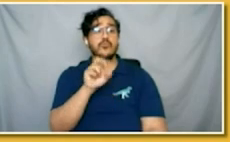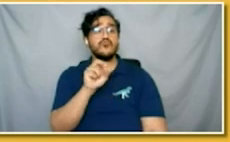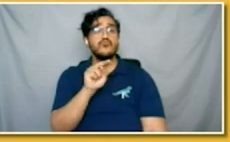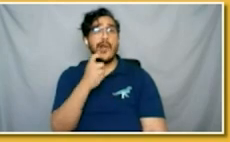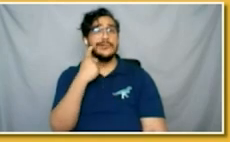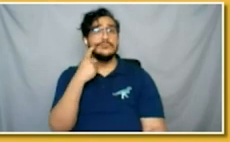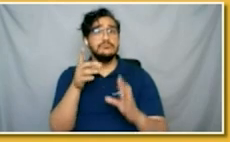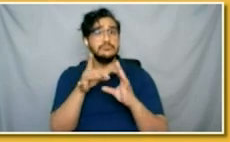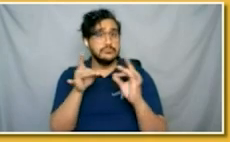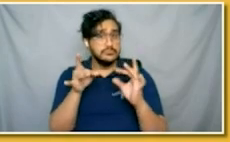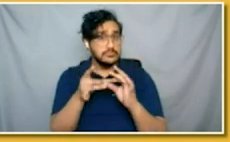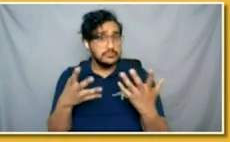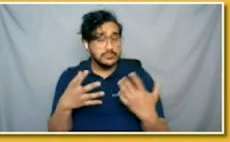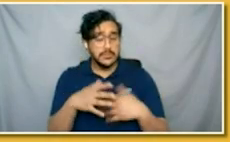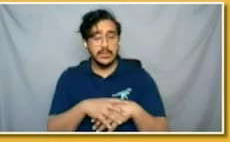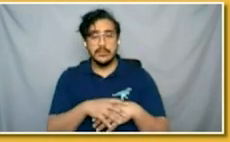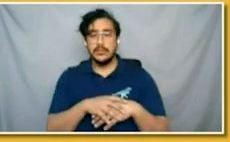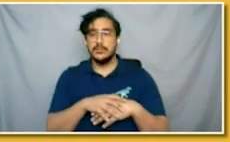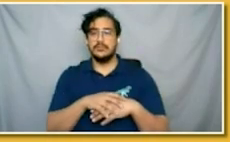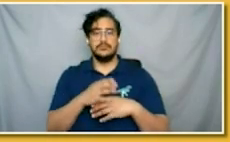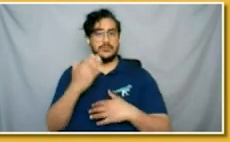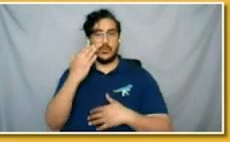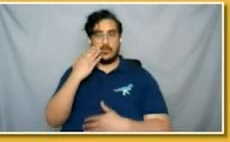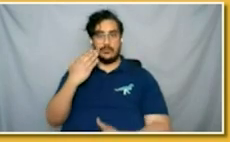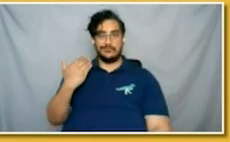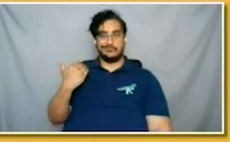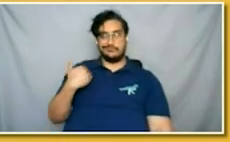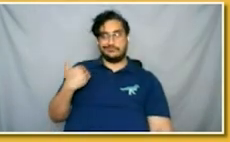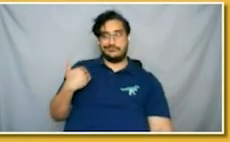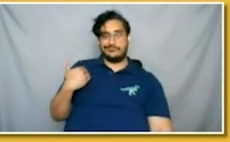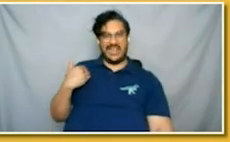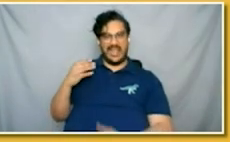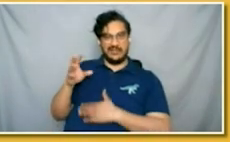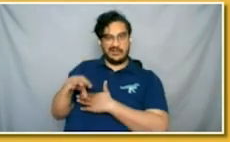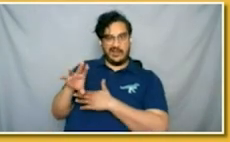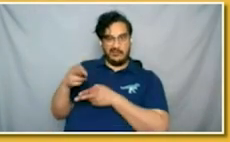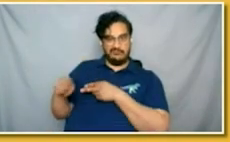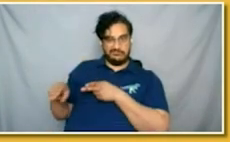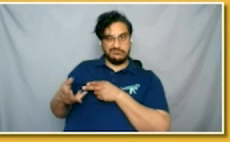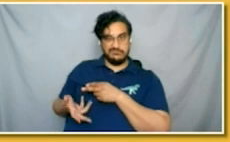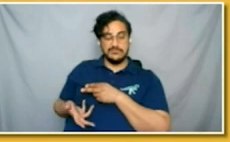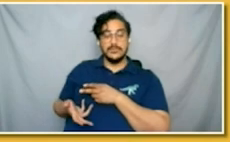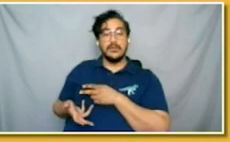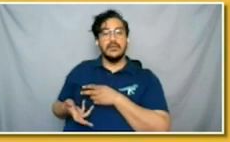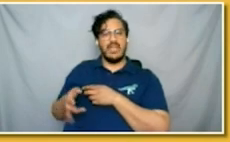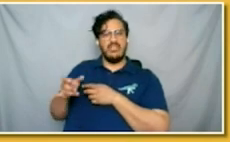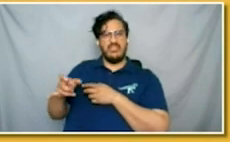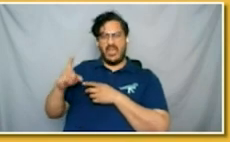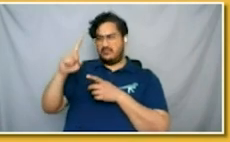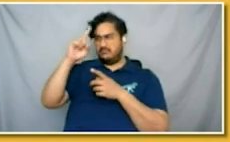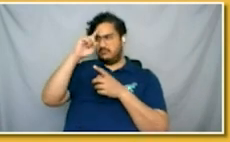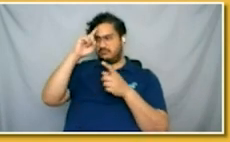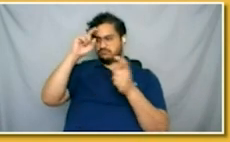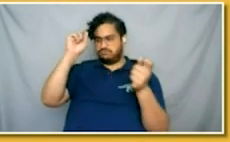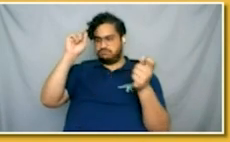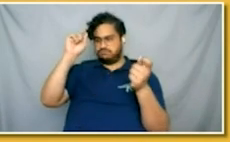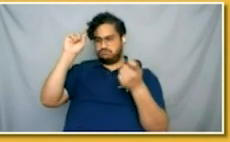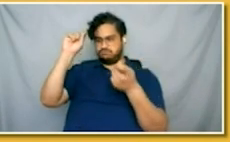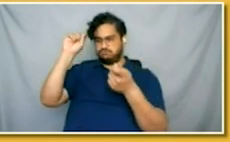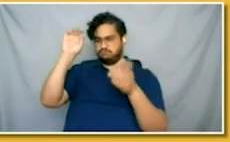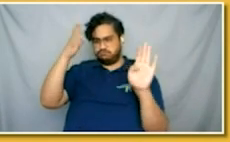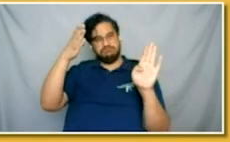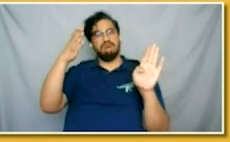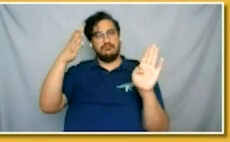as it relates to the last clip and the kind of shift in mindset to now this is going to be